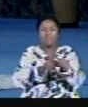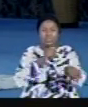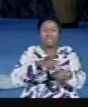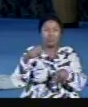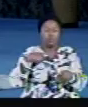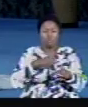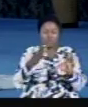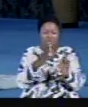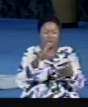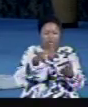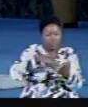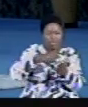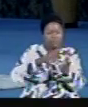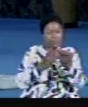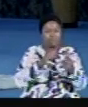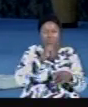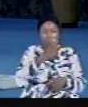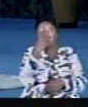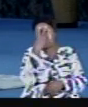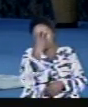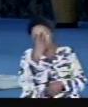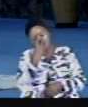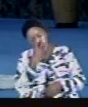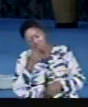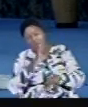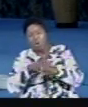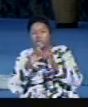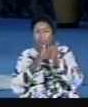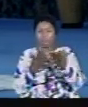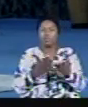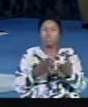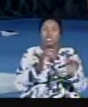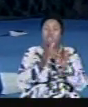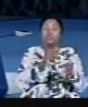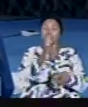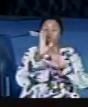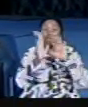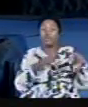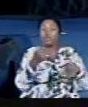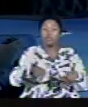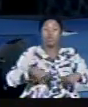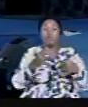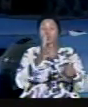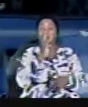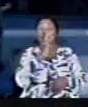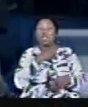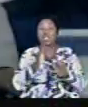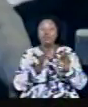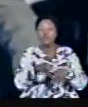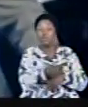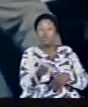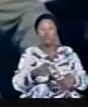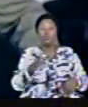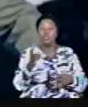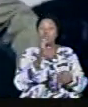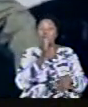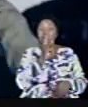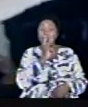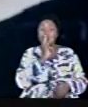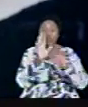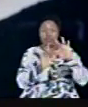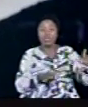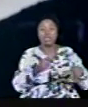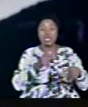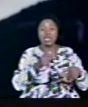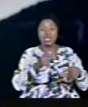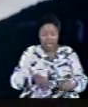on the Bible. If rivers of living water, if those rivers abide in us and they're flowing out,